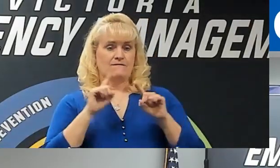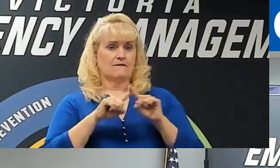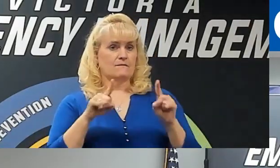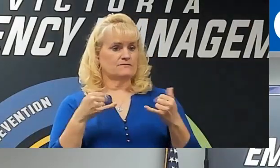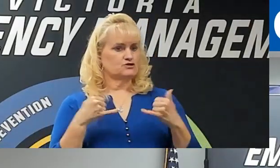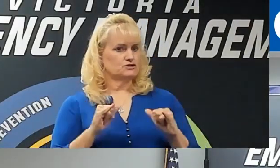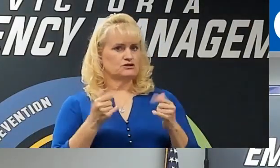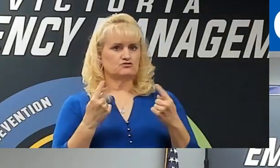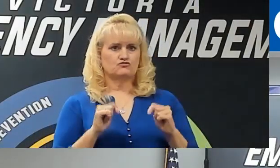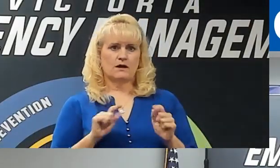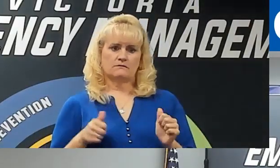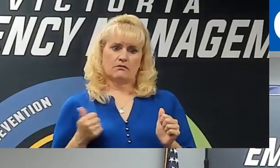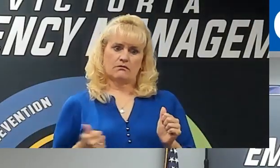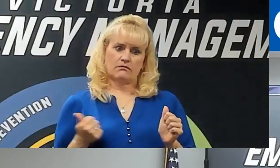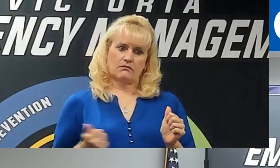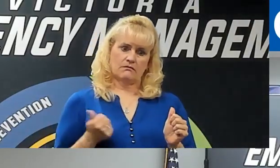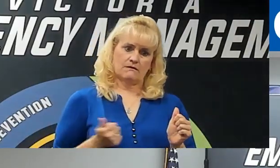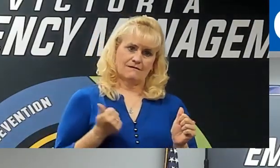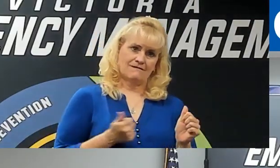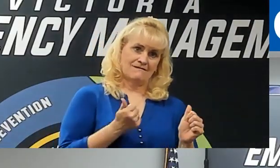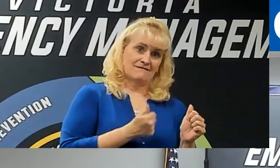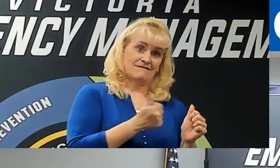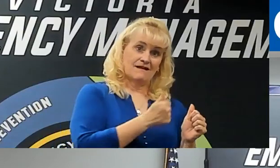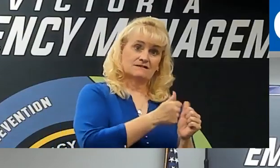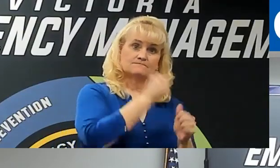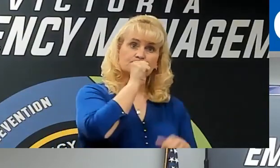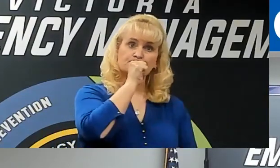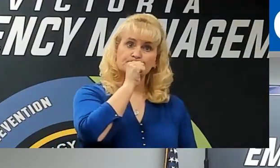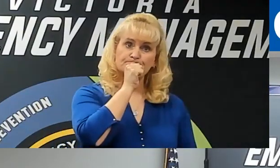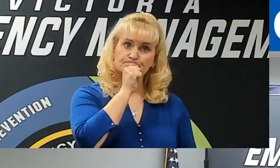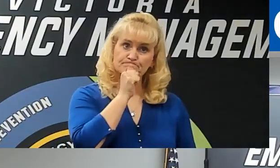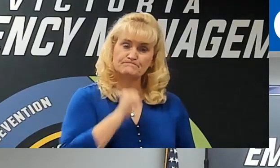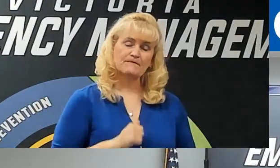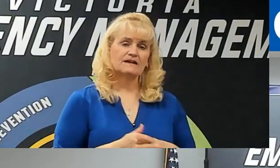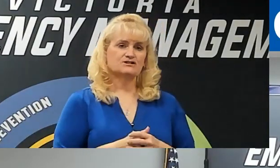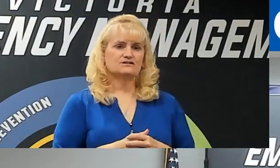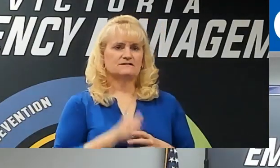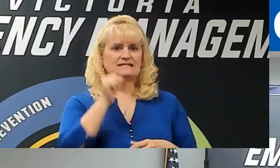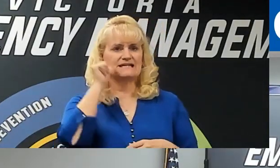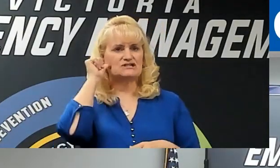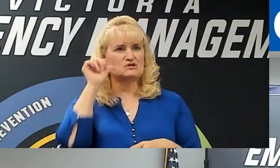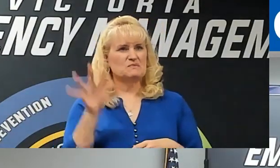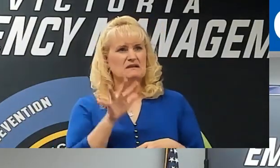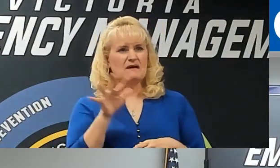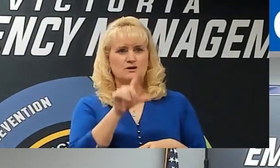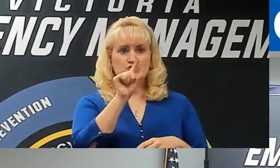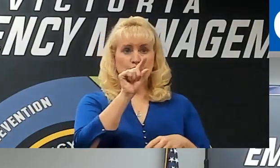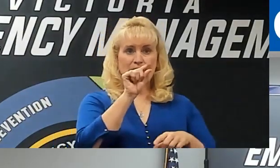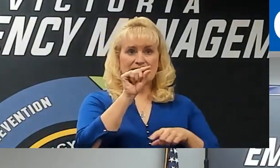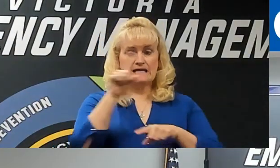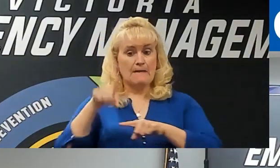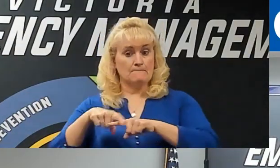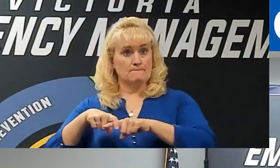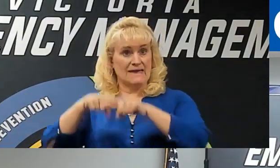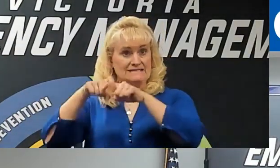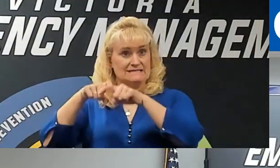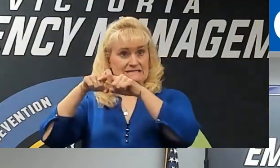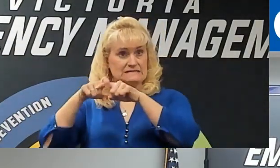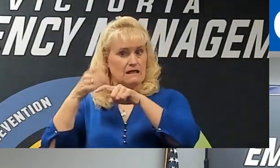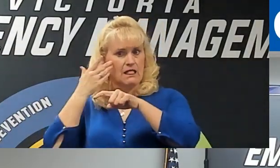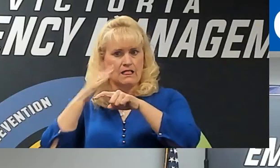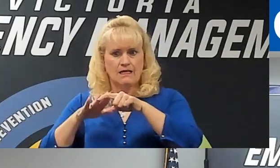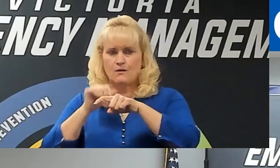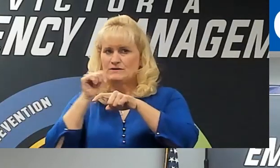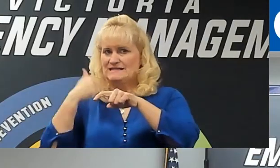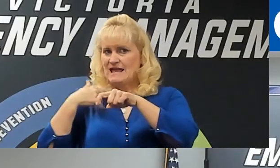still trying to catch up as much as we can. I know as of yesterday we had about 20 pending cases that we hadn't got to yet. So I think